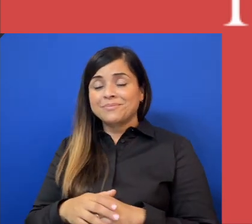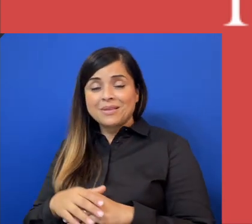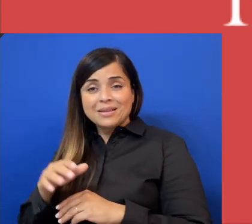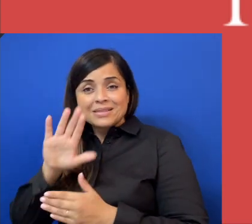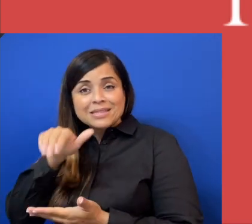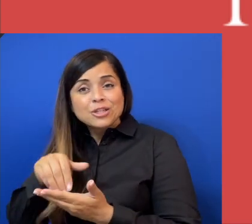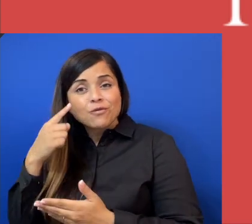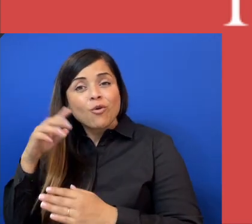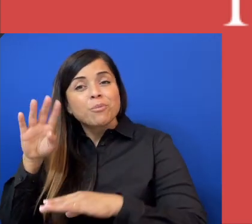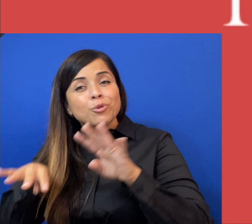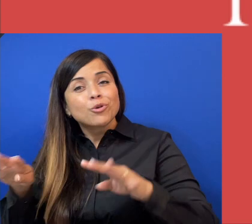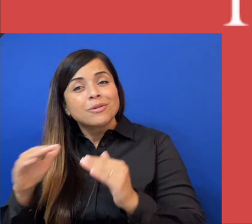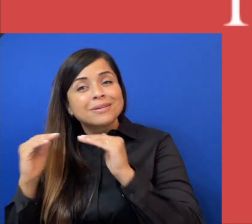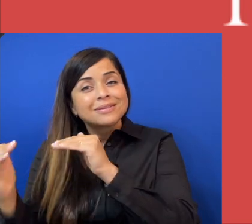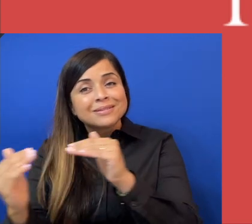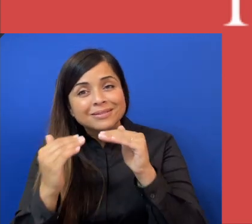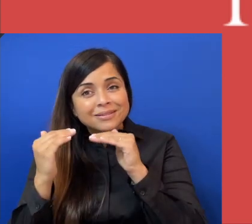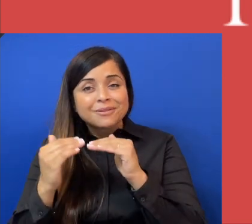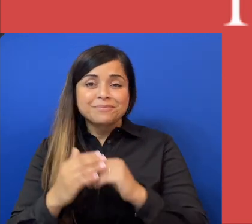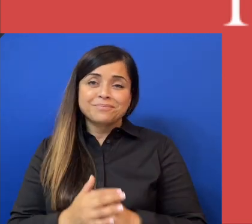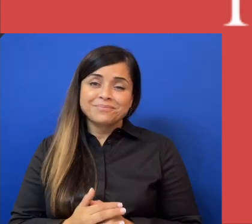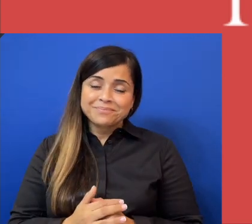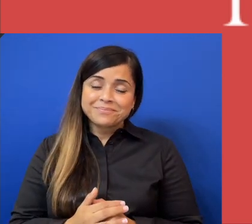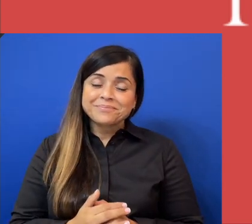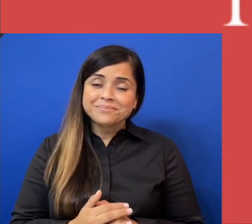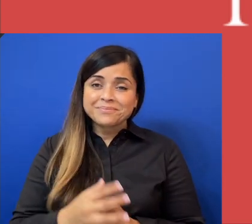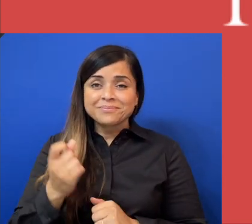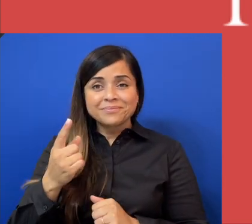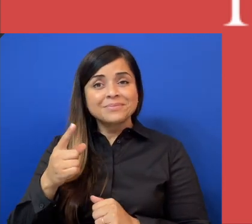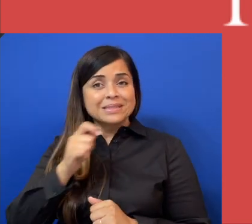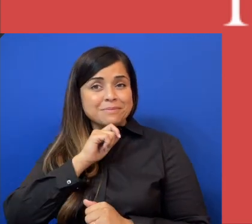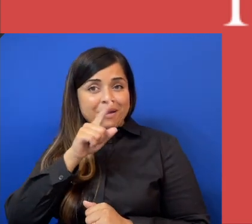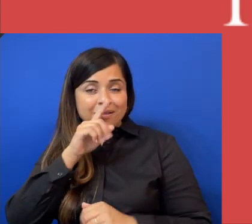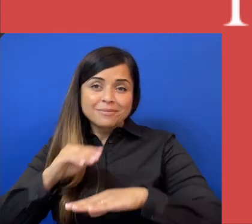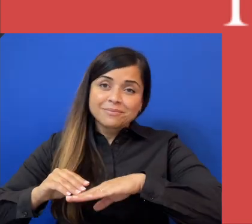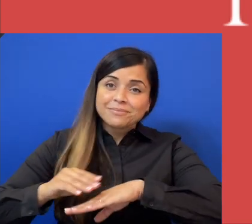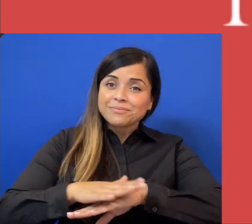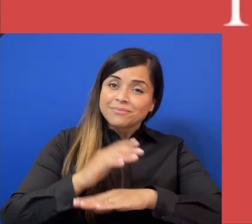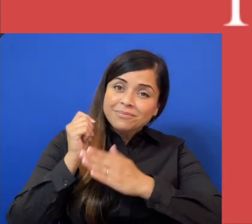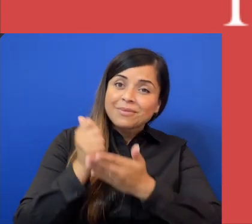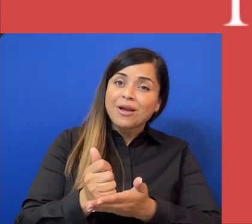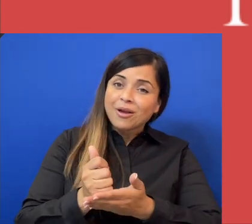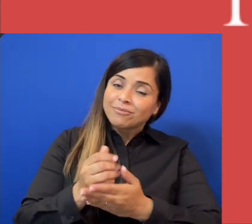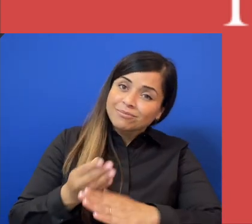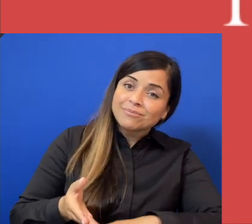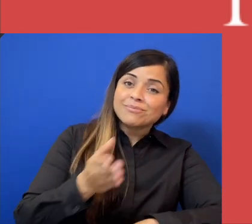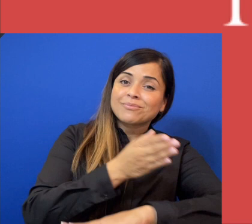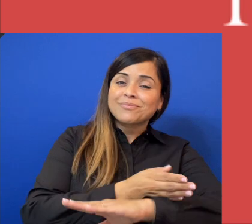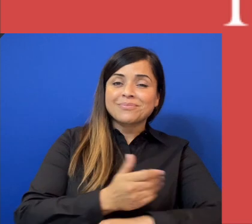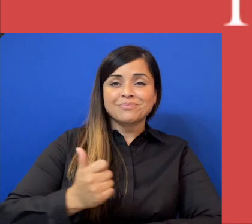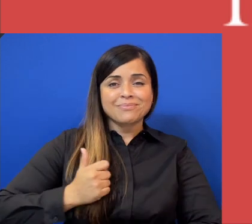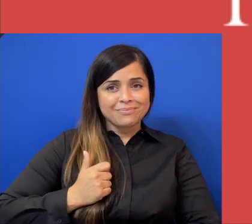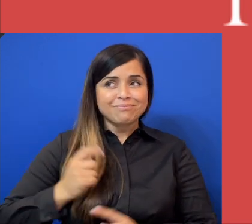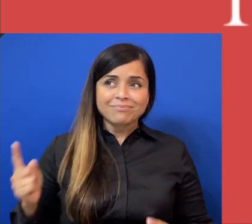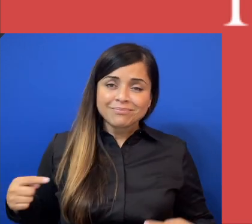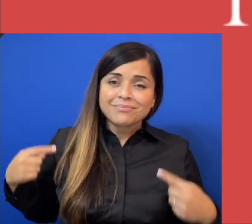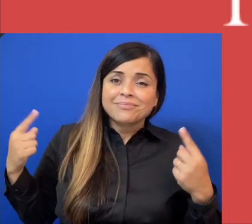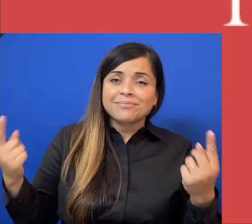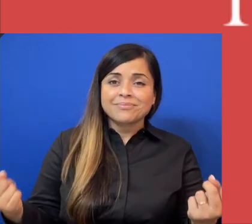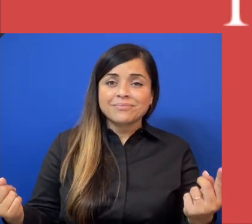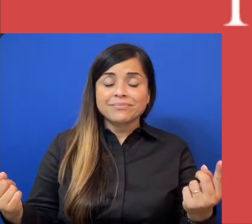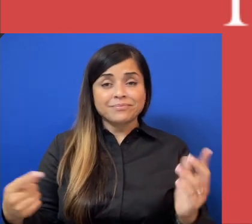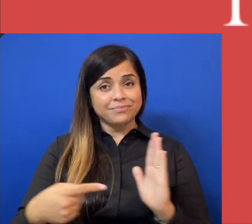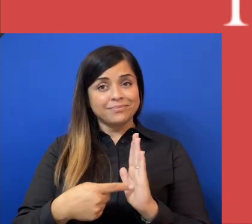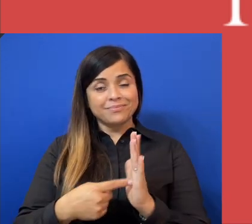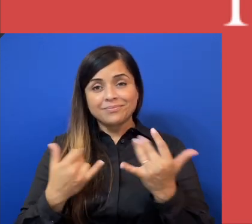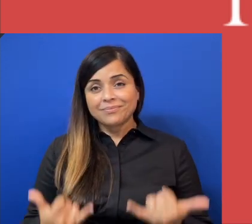years. Today, as we work together to fight the global pandemic, they are stepping up by donating cloth masks